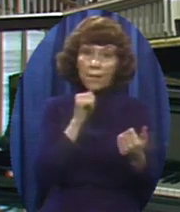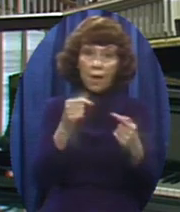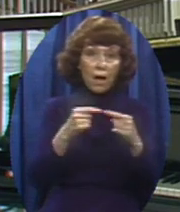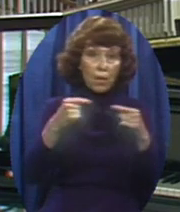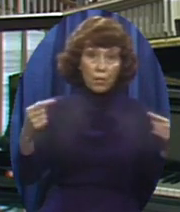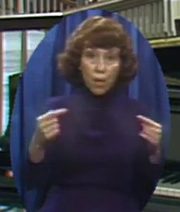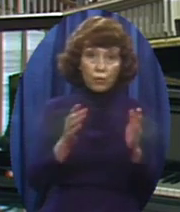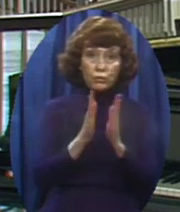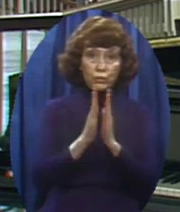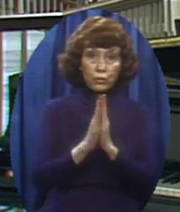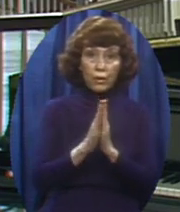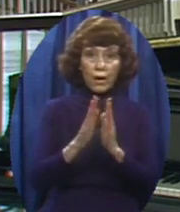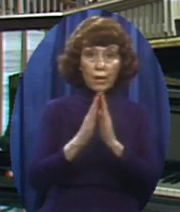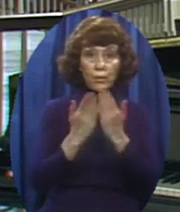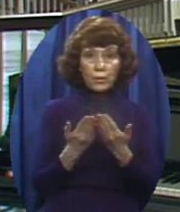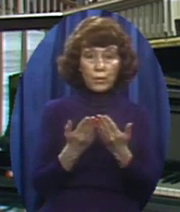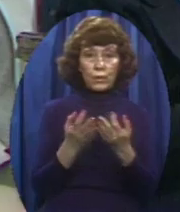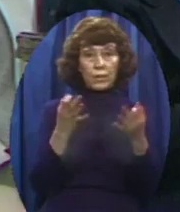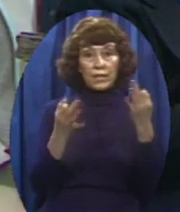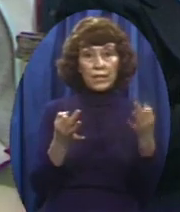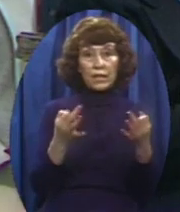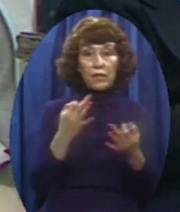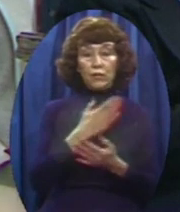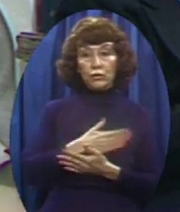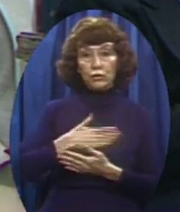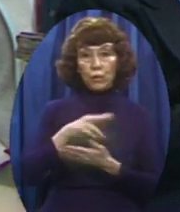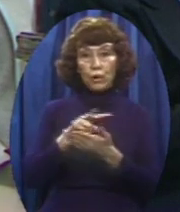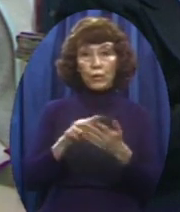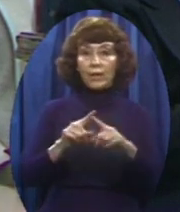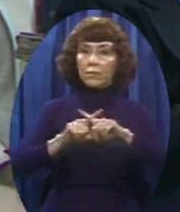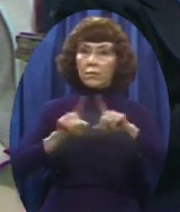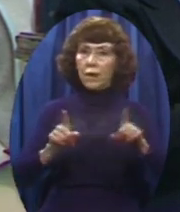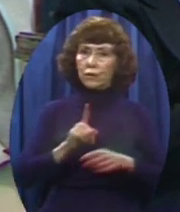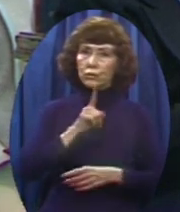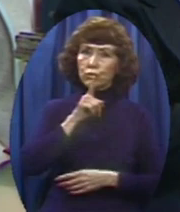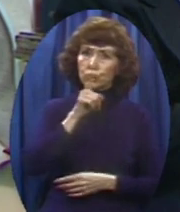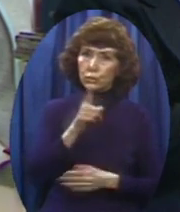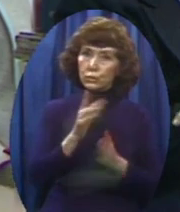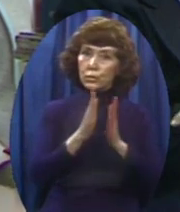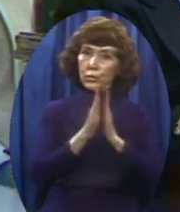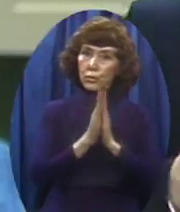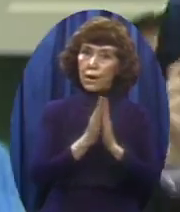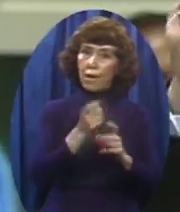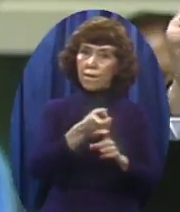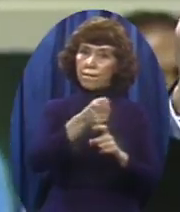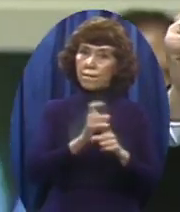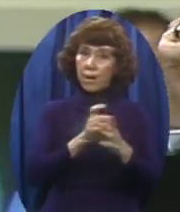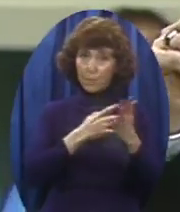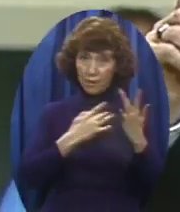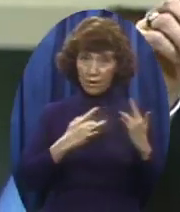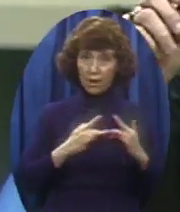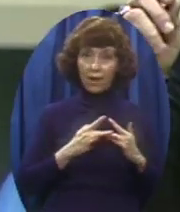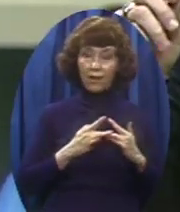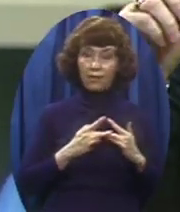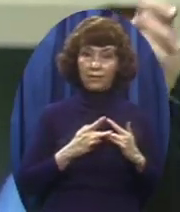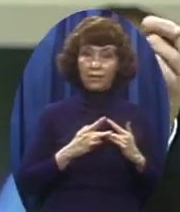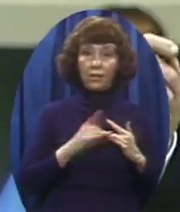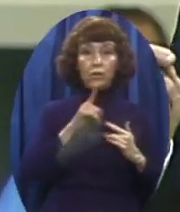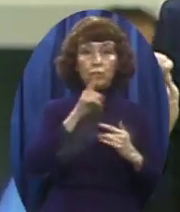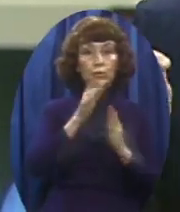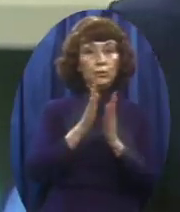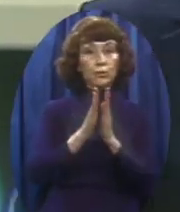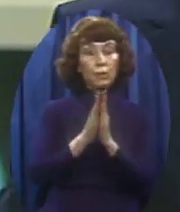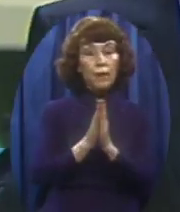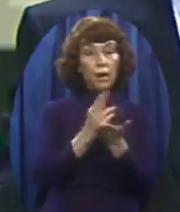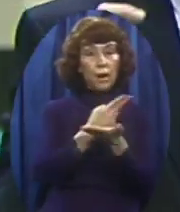just think it's something nice to read and look over. Prayer is from the heart. Prayer is something the Spirit of the Lord